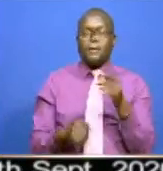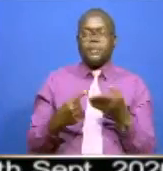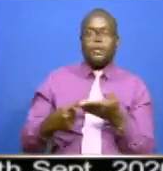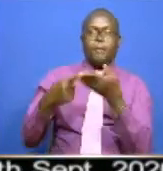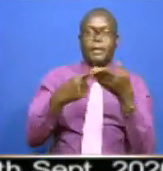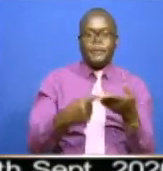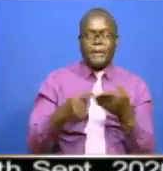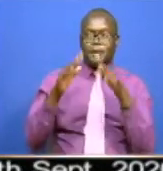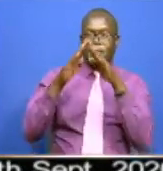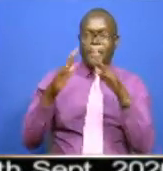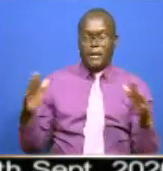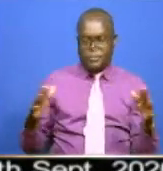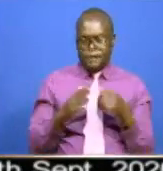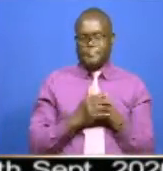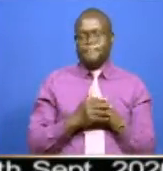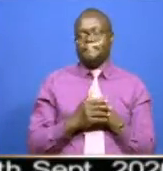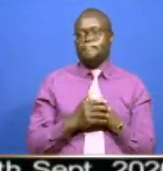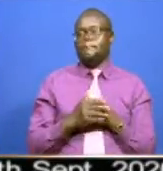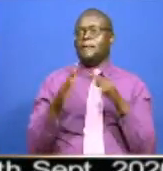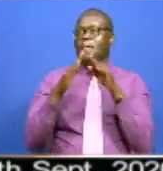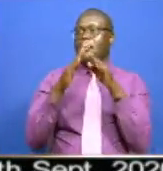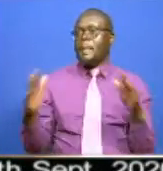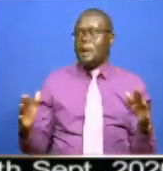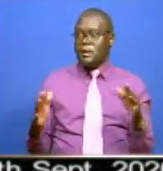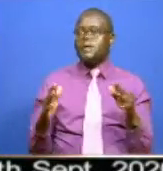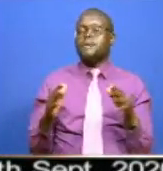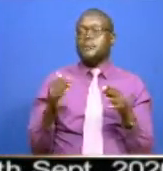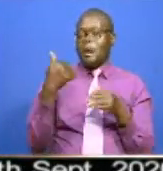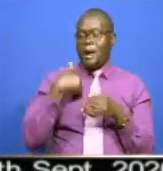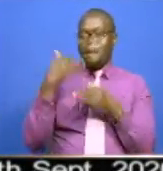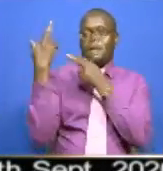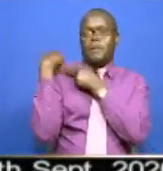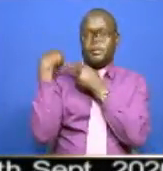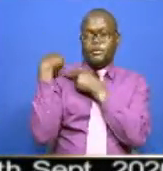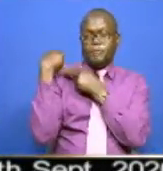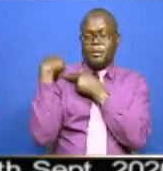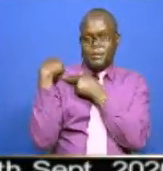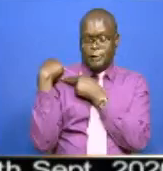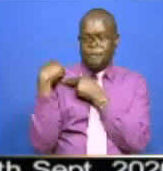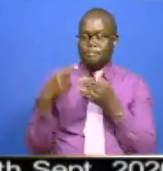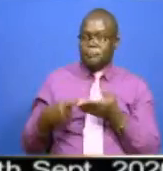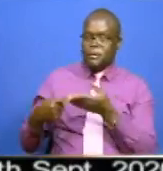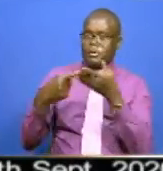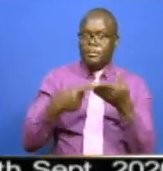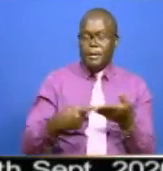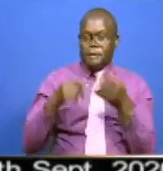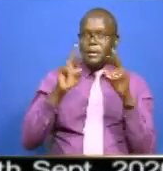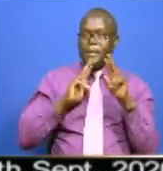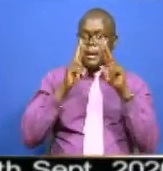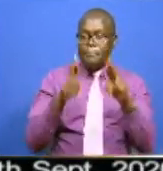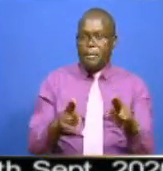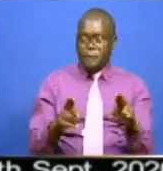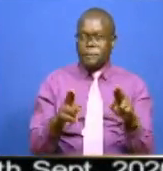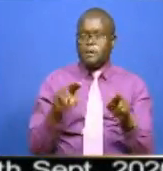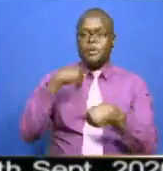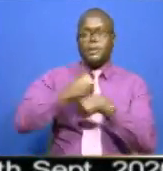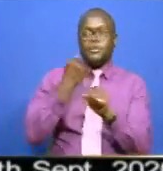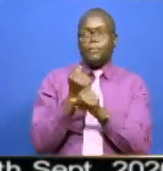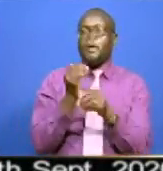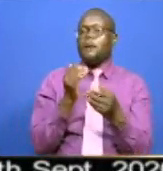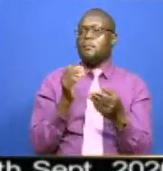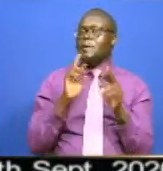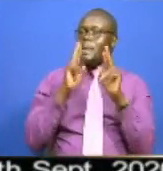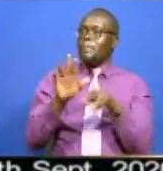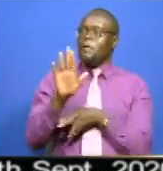House. The House is at liberty, however, in debating the report to make its